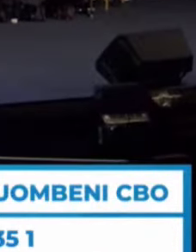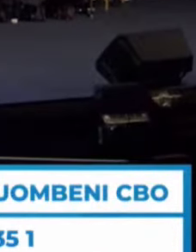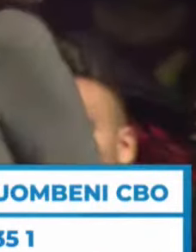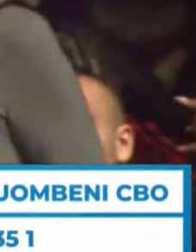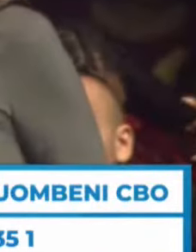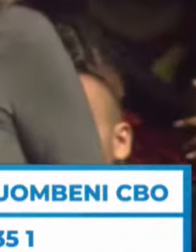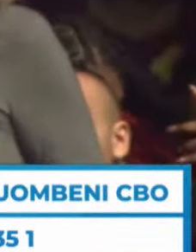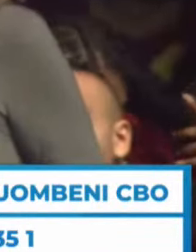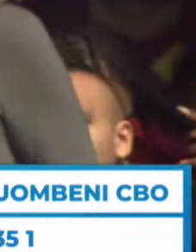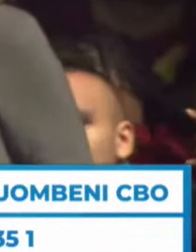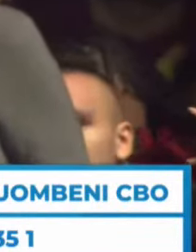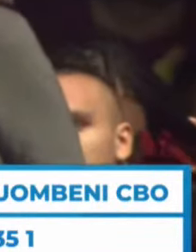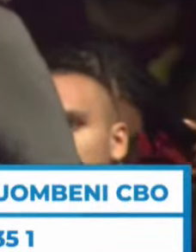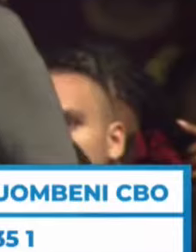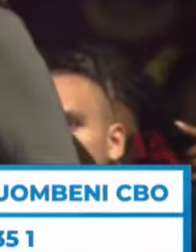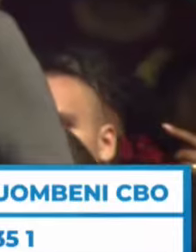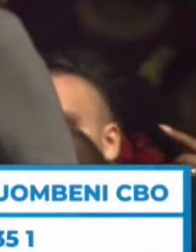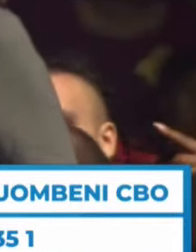contacted